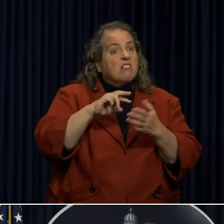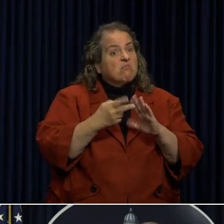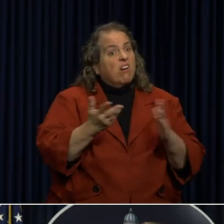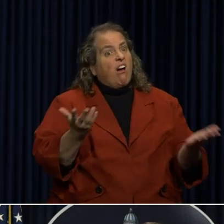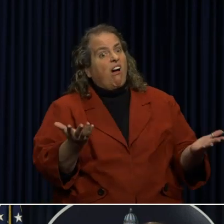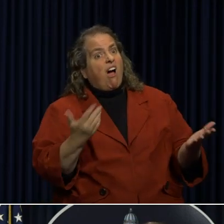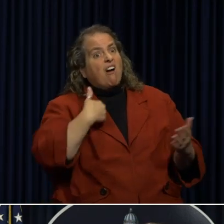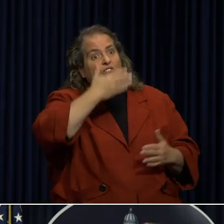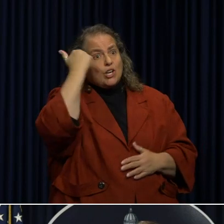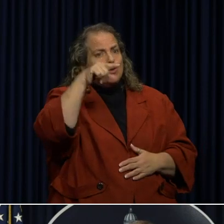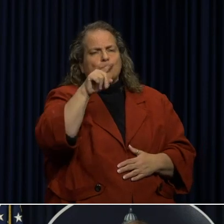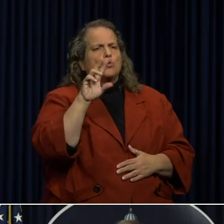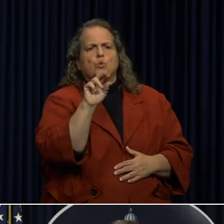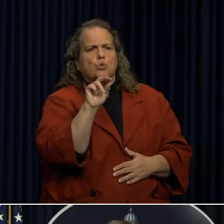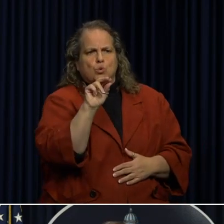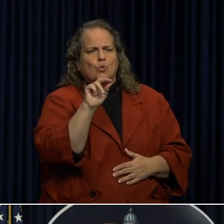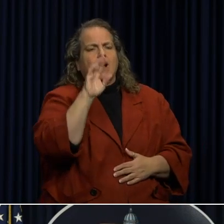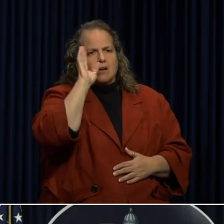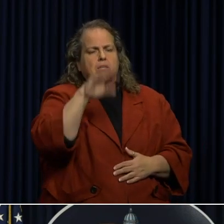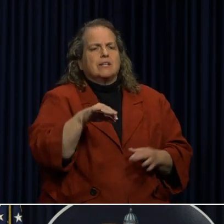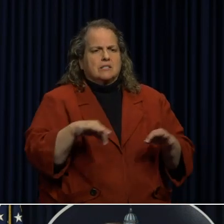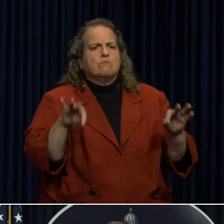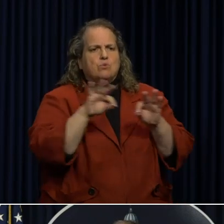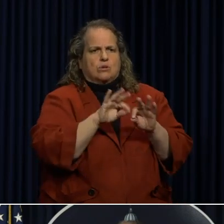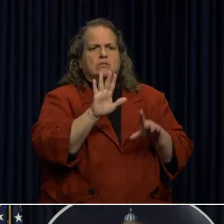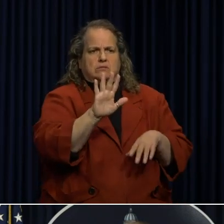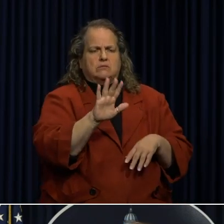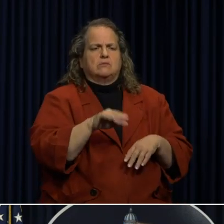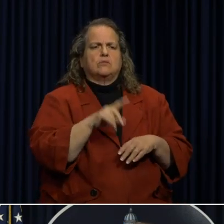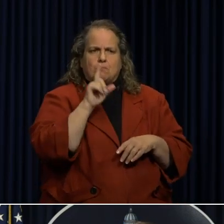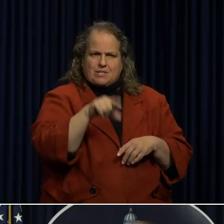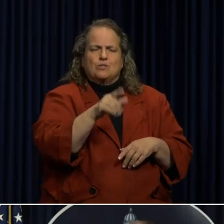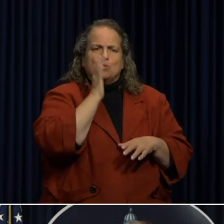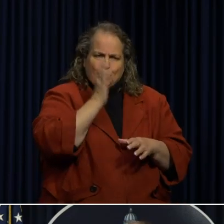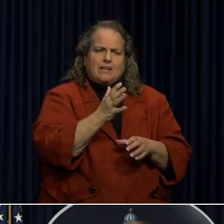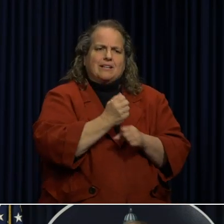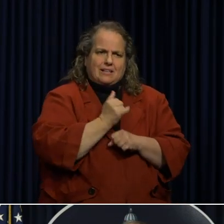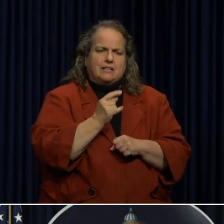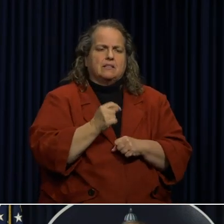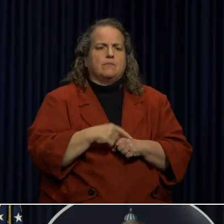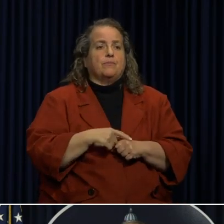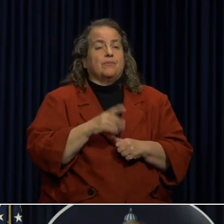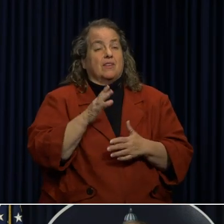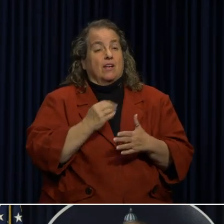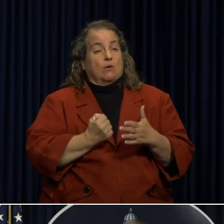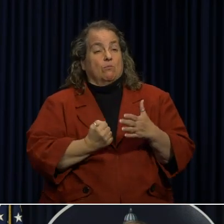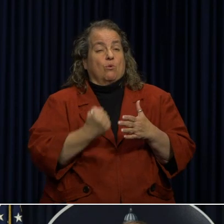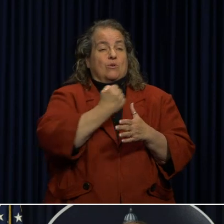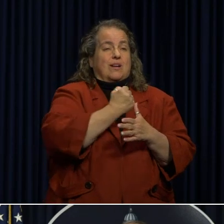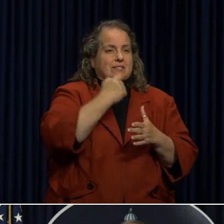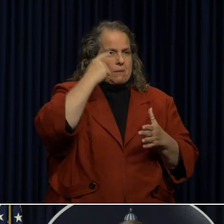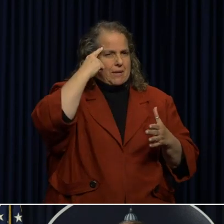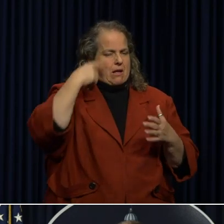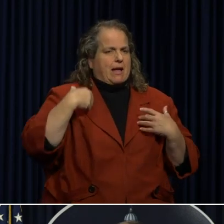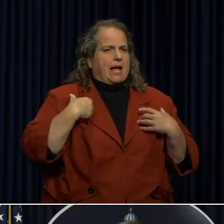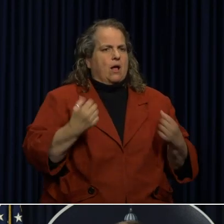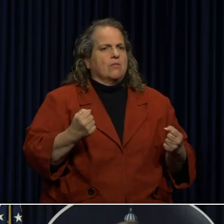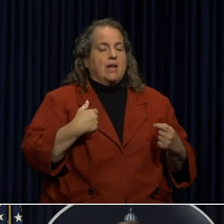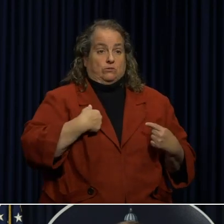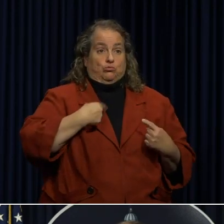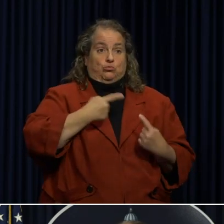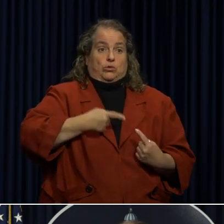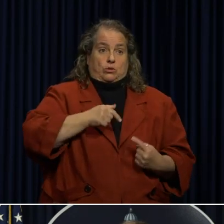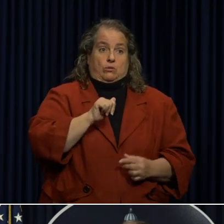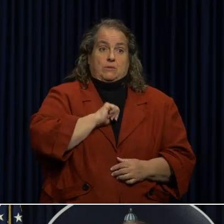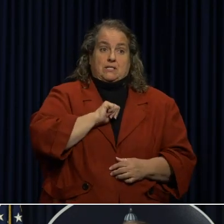benefits. Prioritize your mental health. I've struggled with this. I know that each of you have too. Find those things